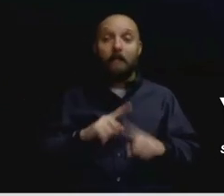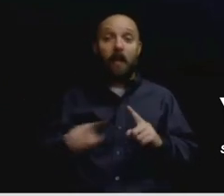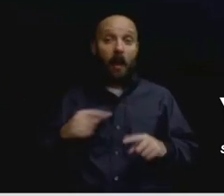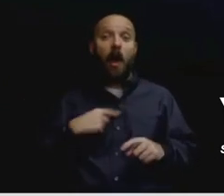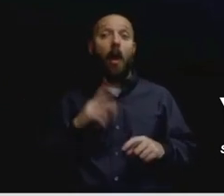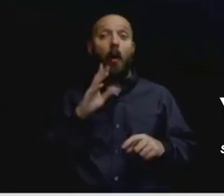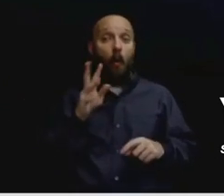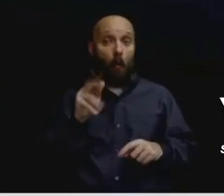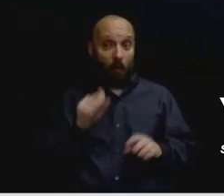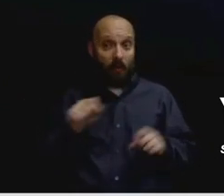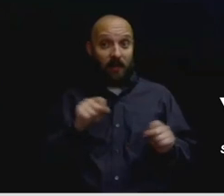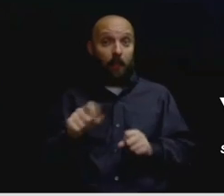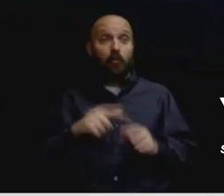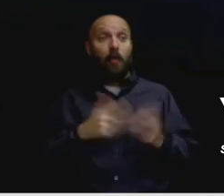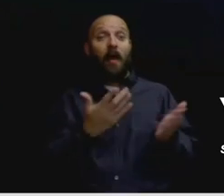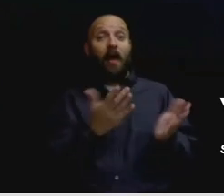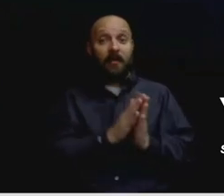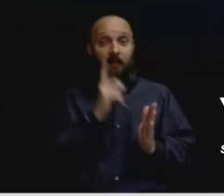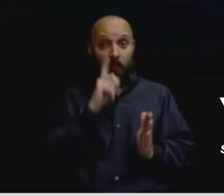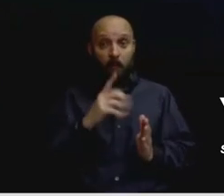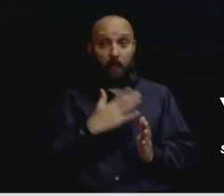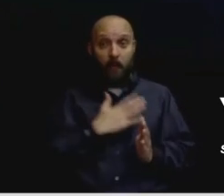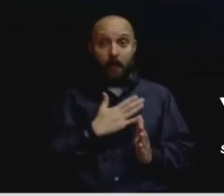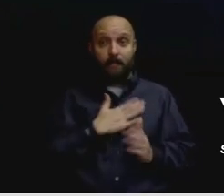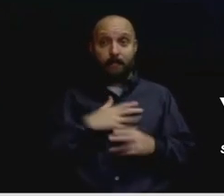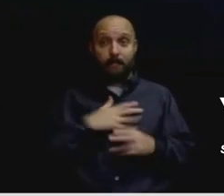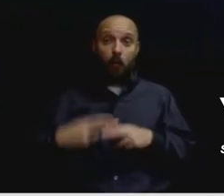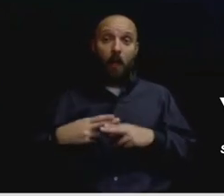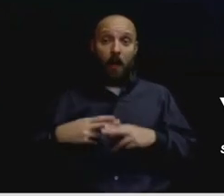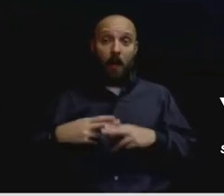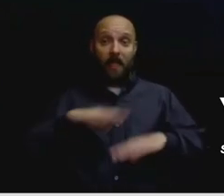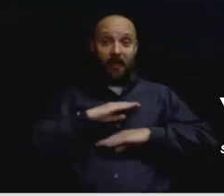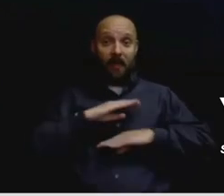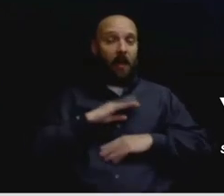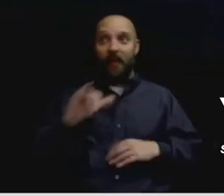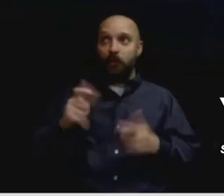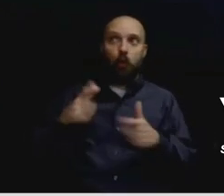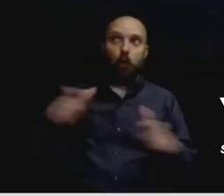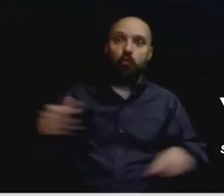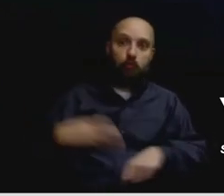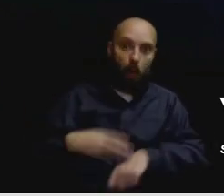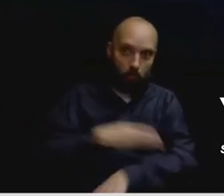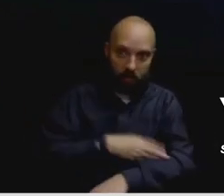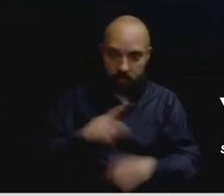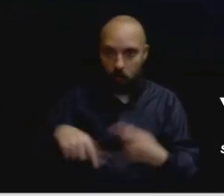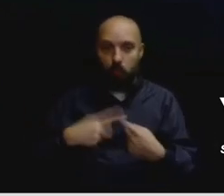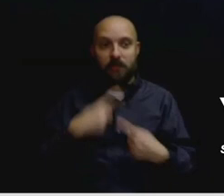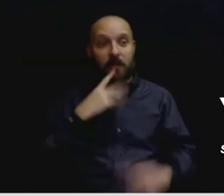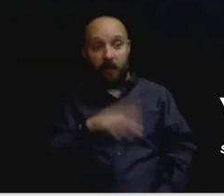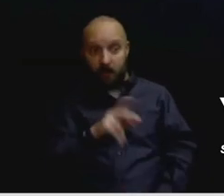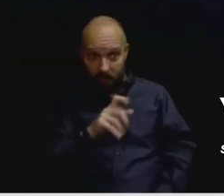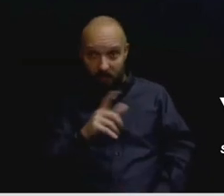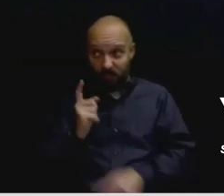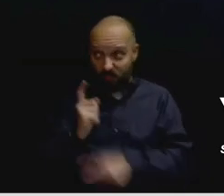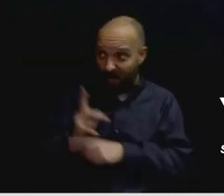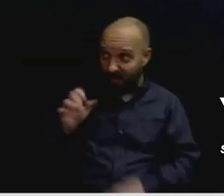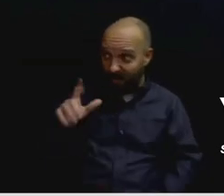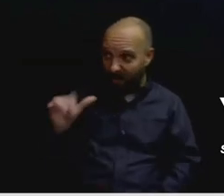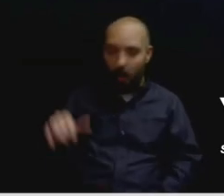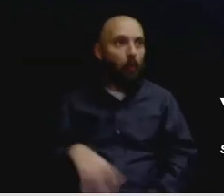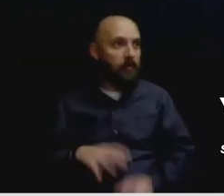for my weighted blanket. Like, that's huge progress, wouldn't you say, Kelly? So absolutely,